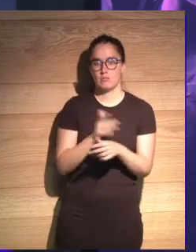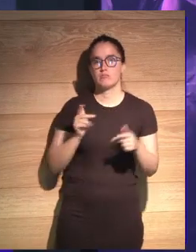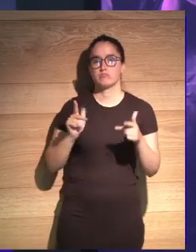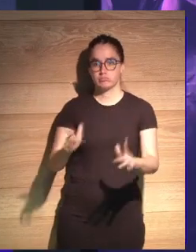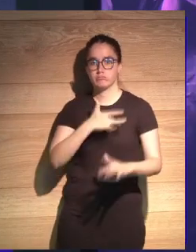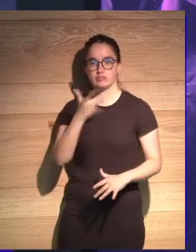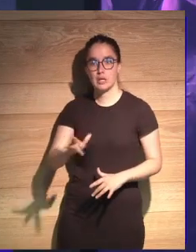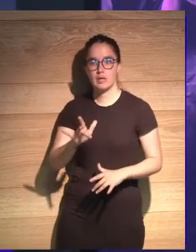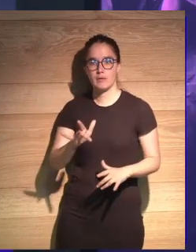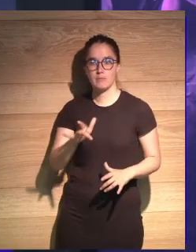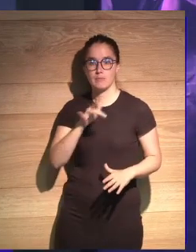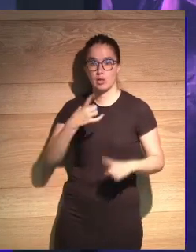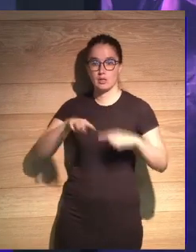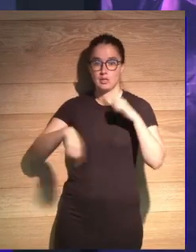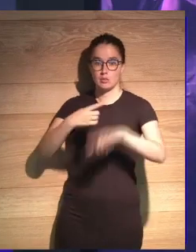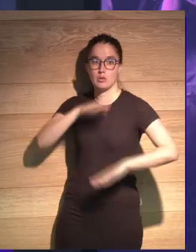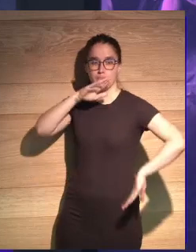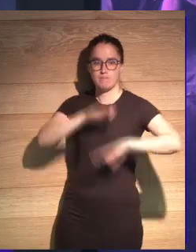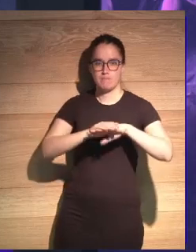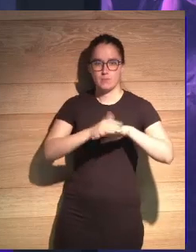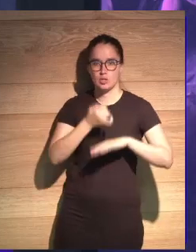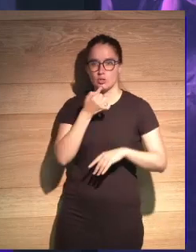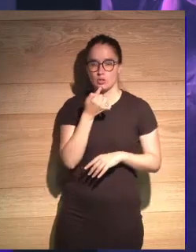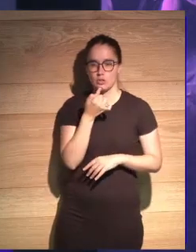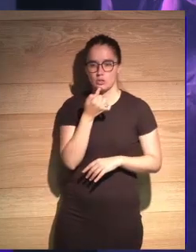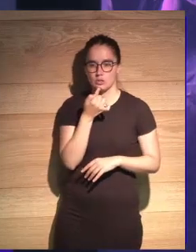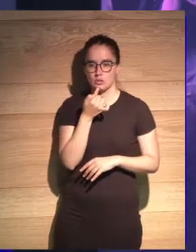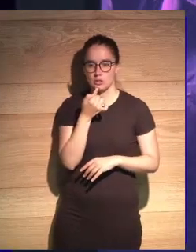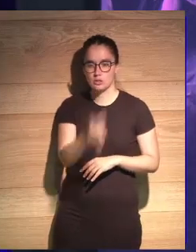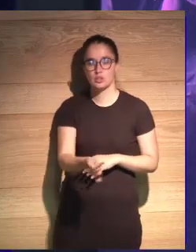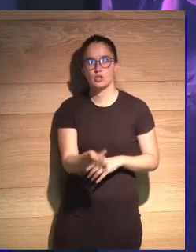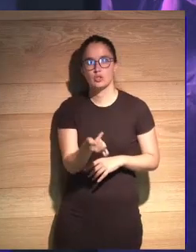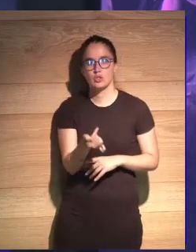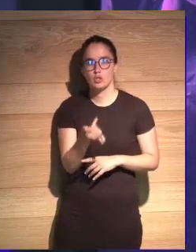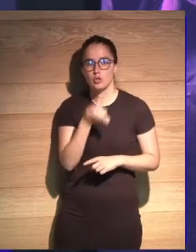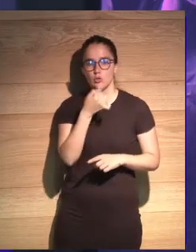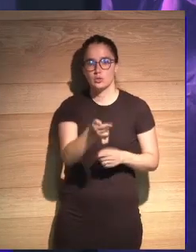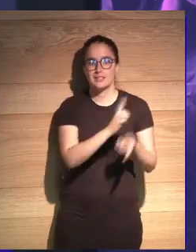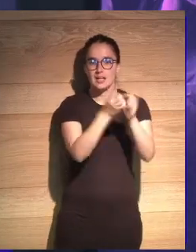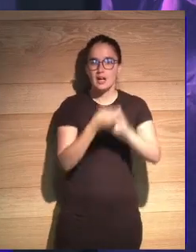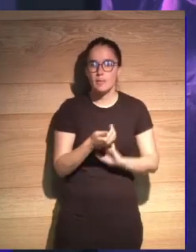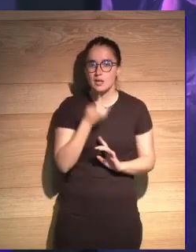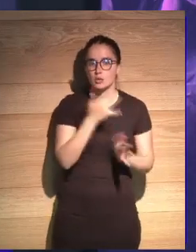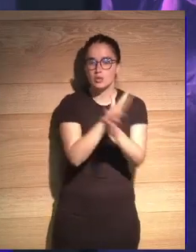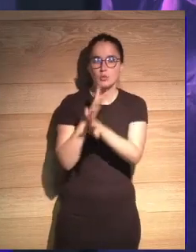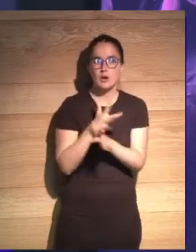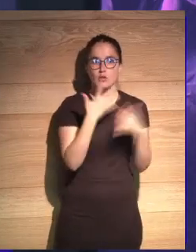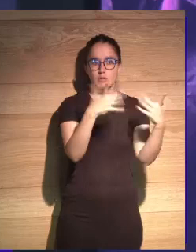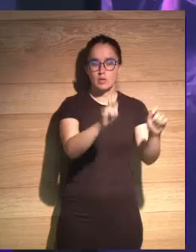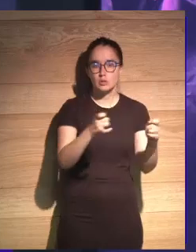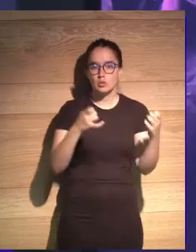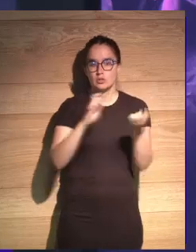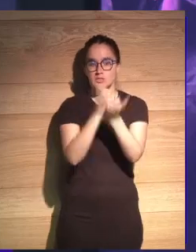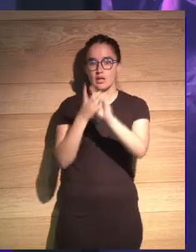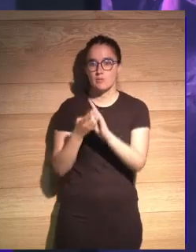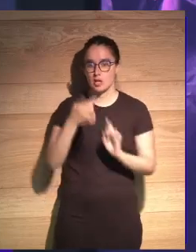leave my right to play first, but you will follow my orders. I will tell you what you have to do